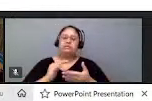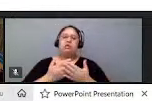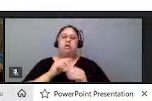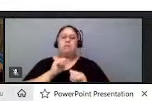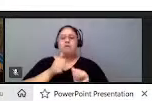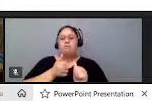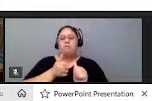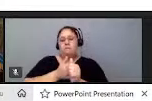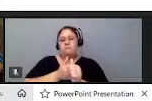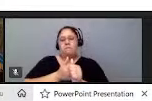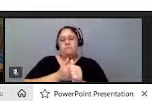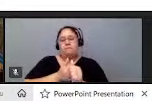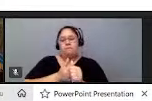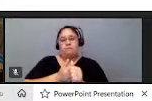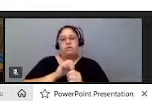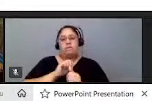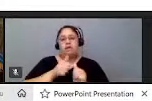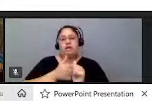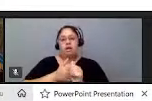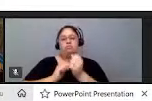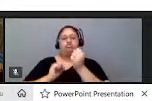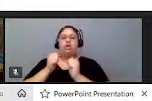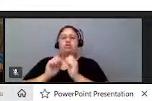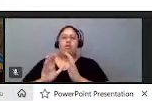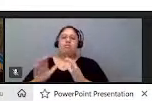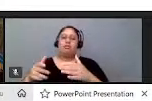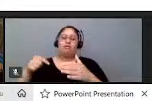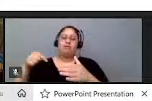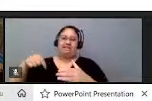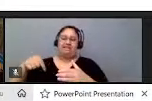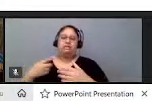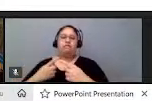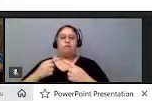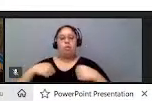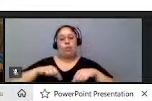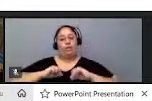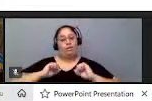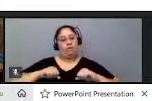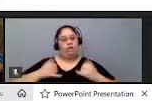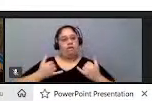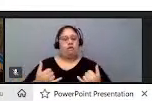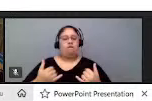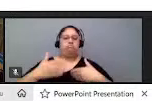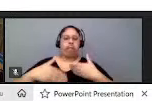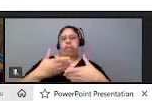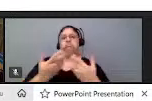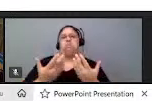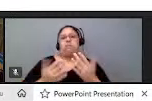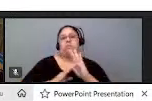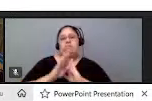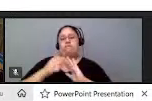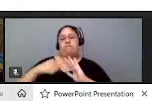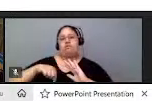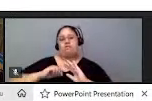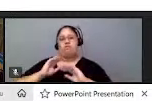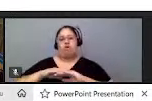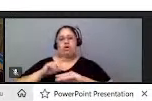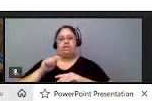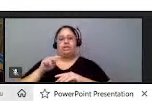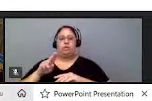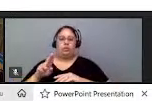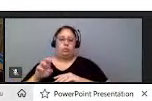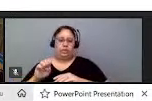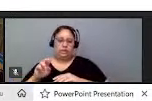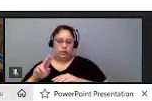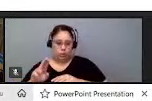backup um or generators for us to actually at least improve on these teus so there